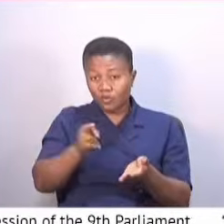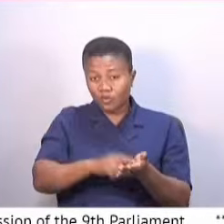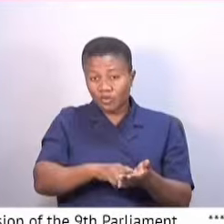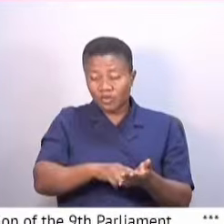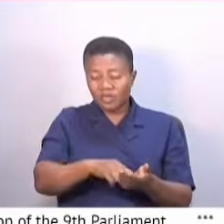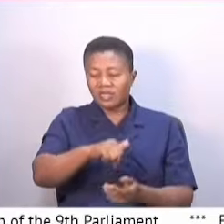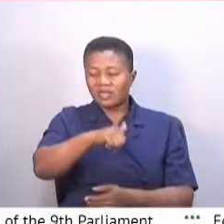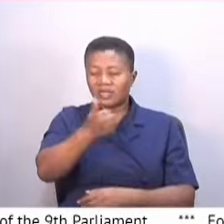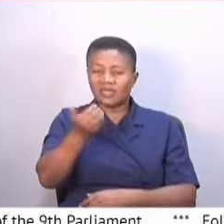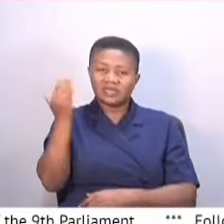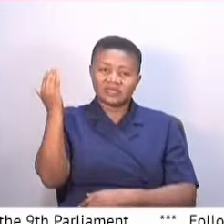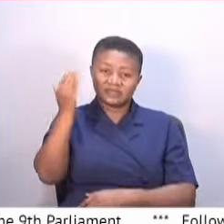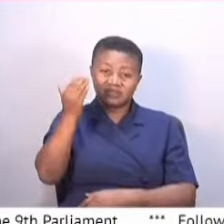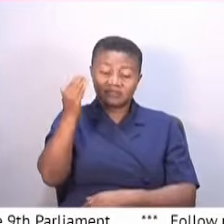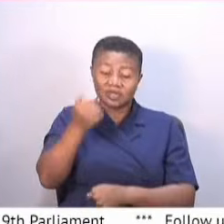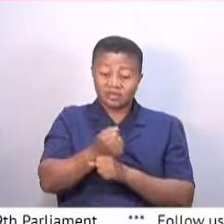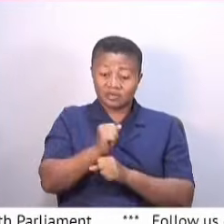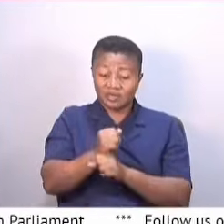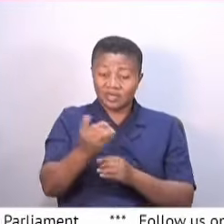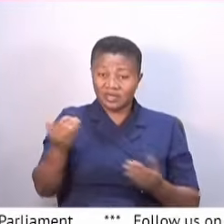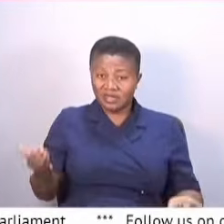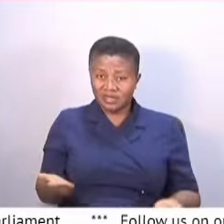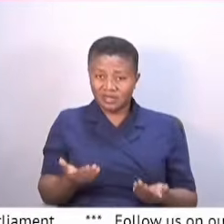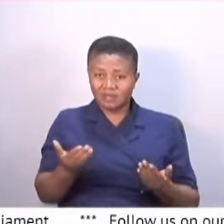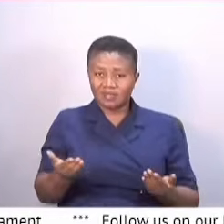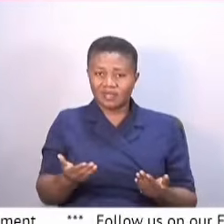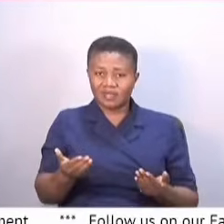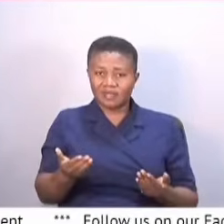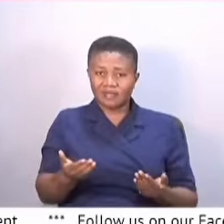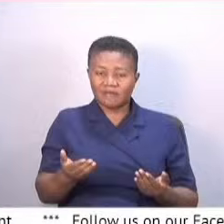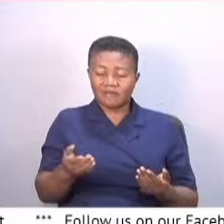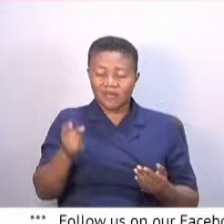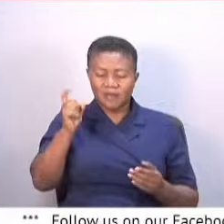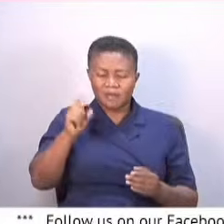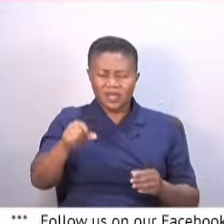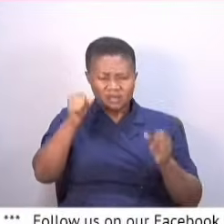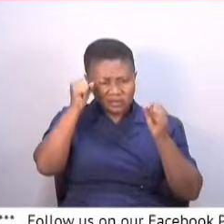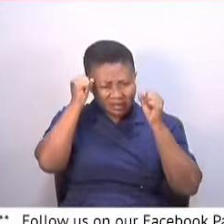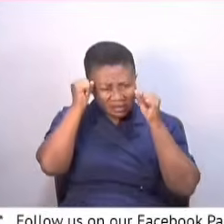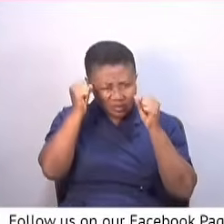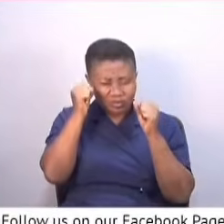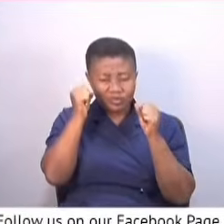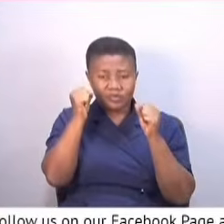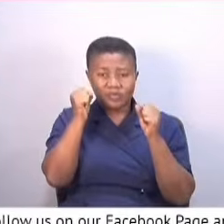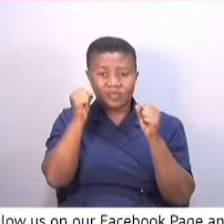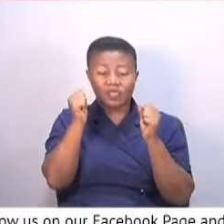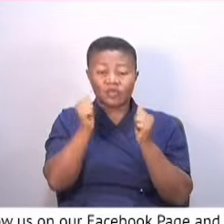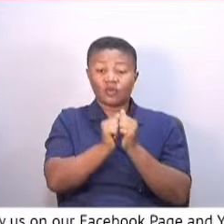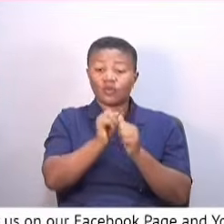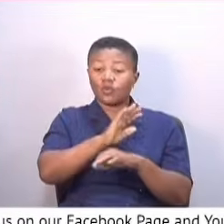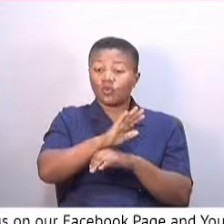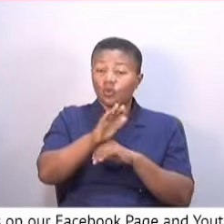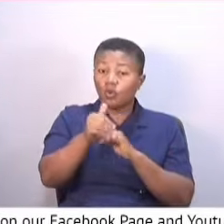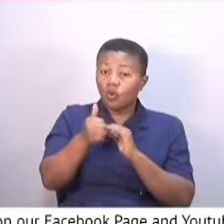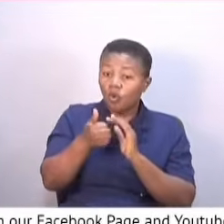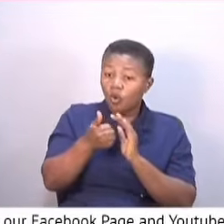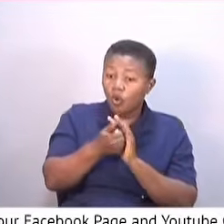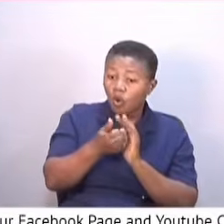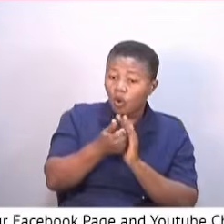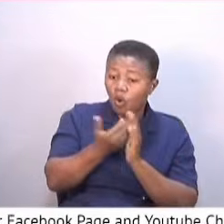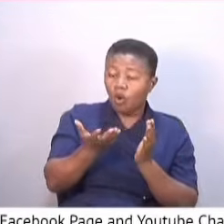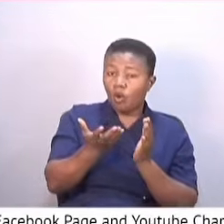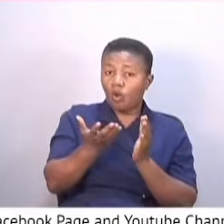that any statement made here has to be taken very serious with all the credible and